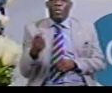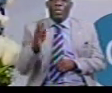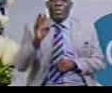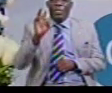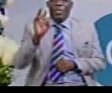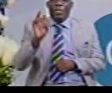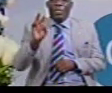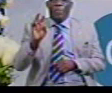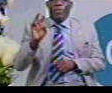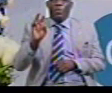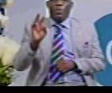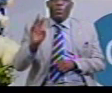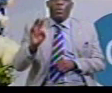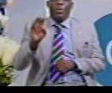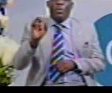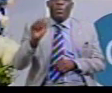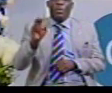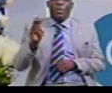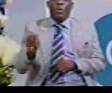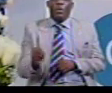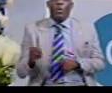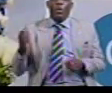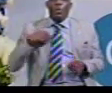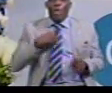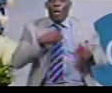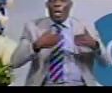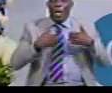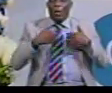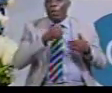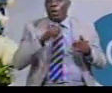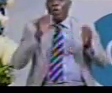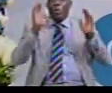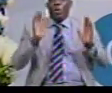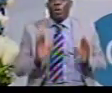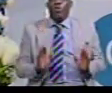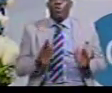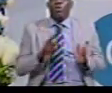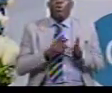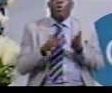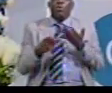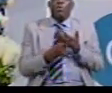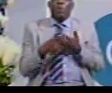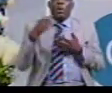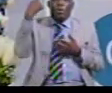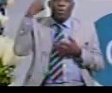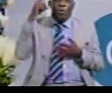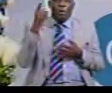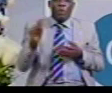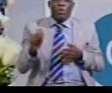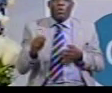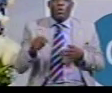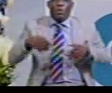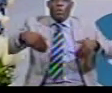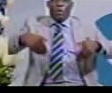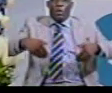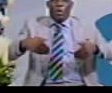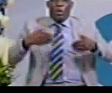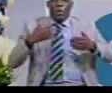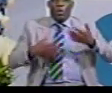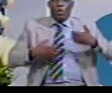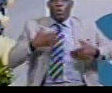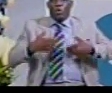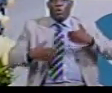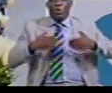have a wonderful program for the youth. Et on a un programme merveilleux pour les jeunes. And the theme is